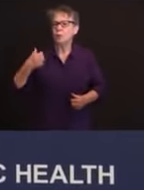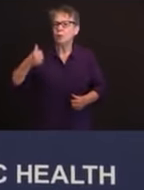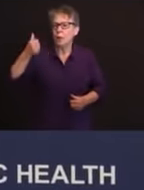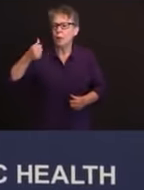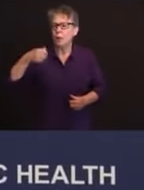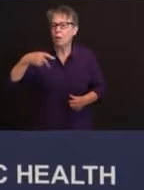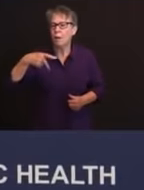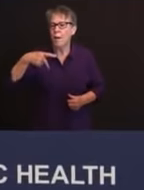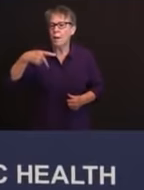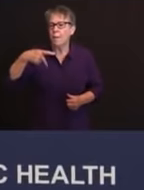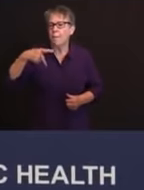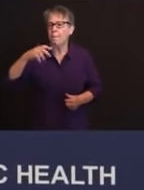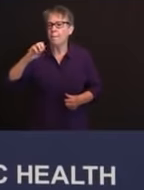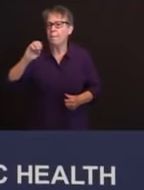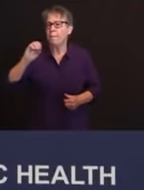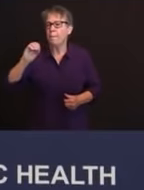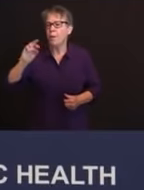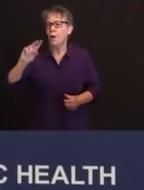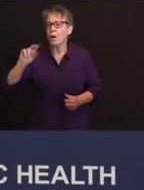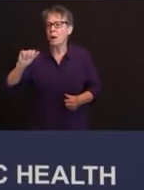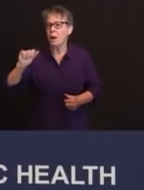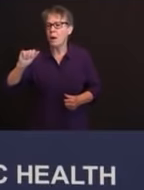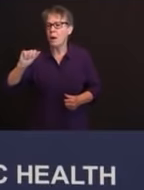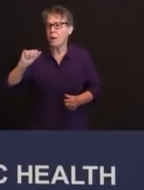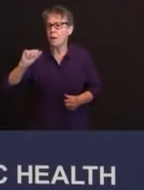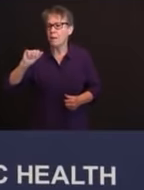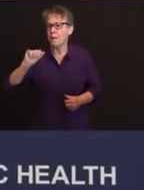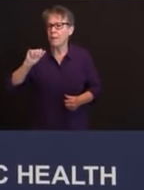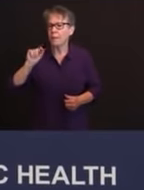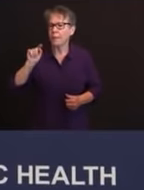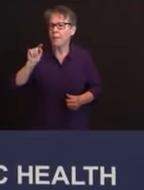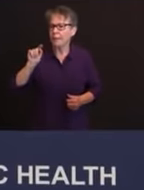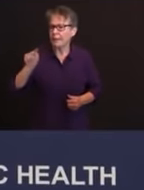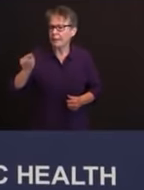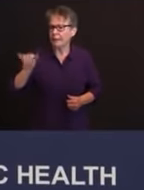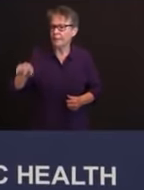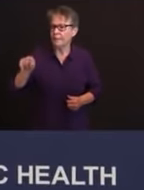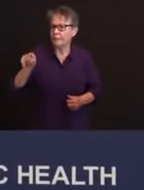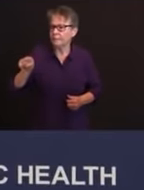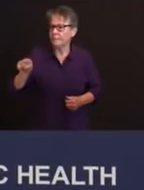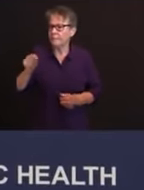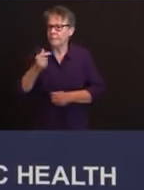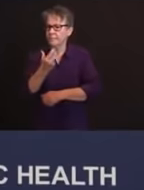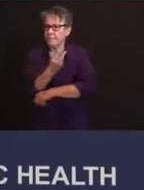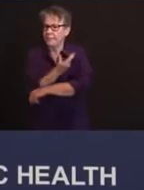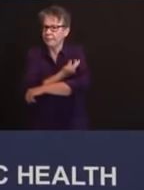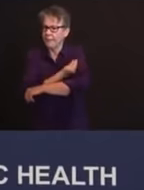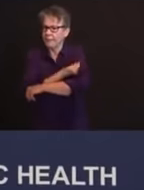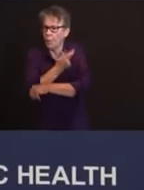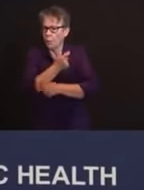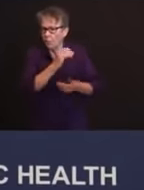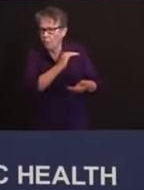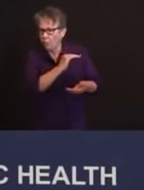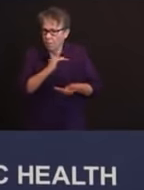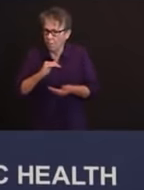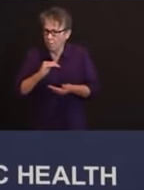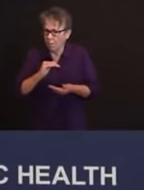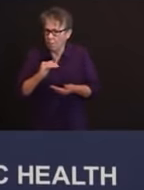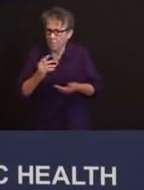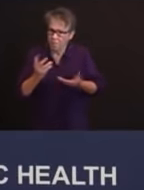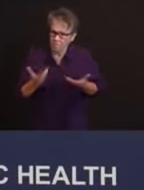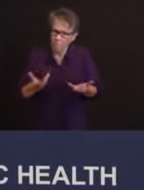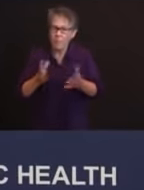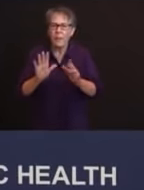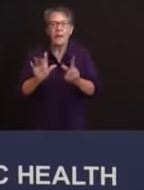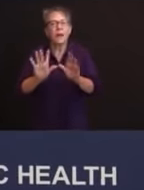it's like John Wayne walking in the room when we have these VTCs. And this is a good example, notwithstanding all the political noise and all of